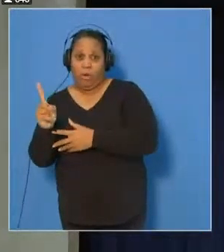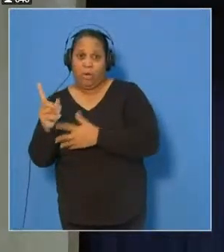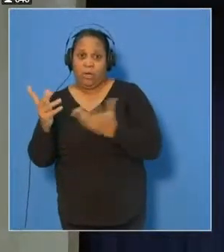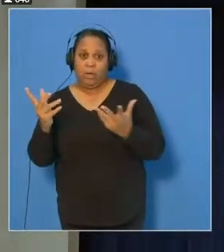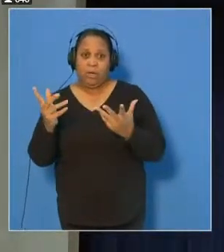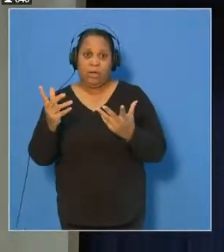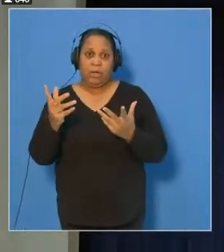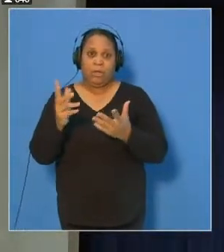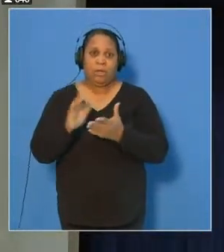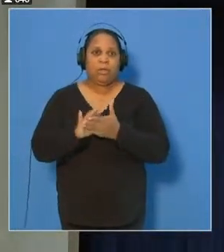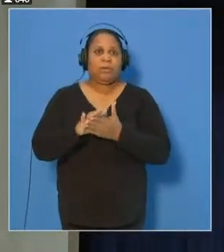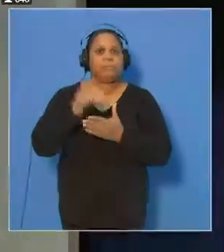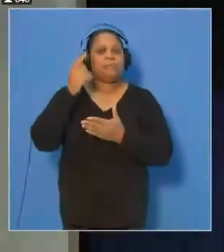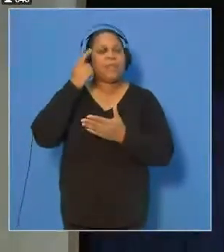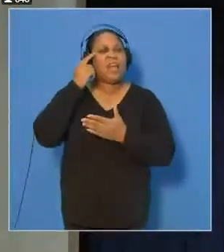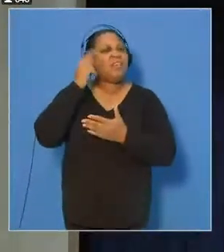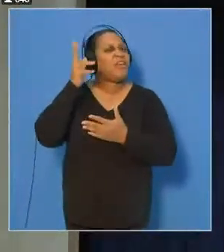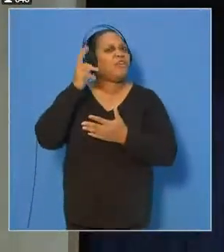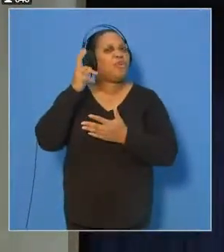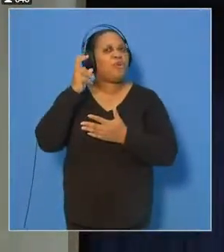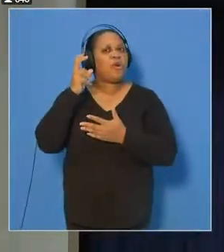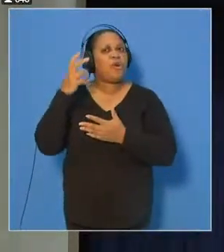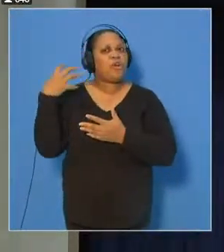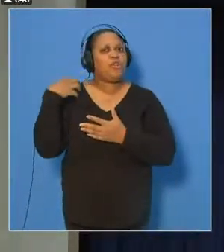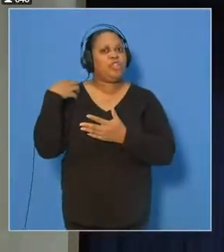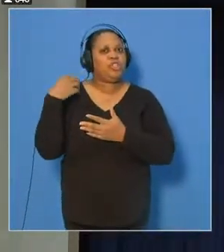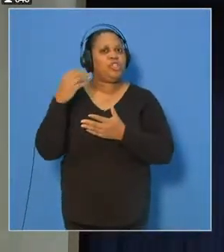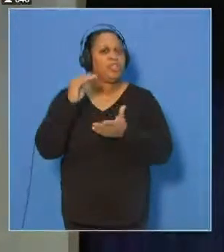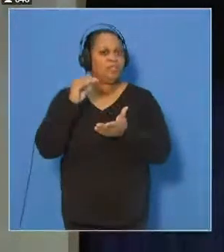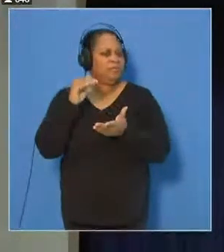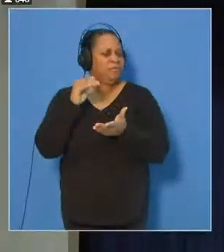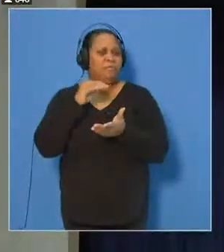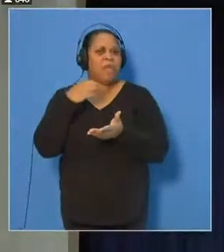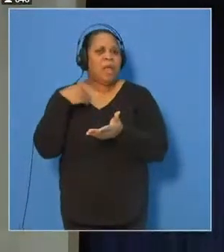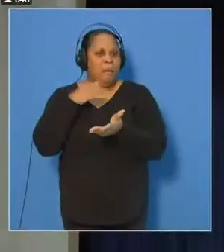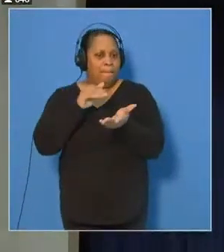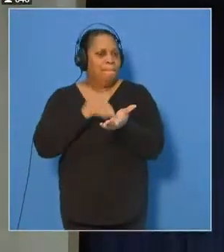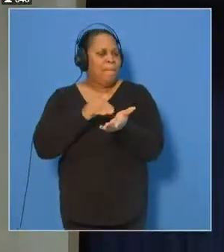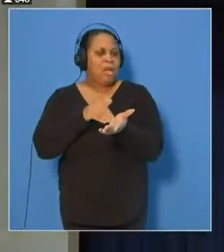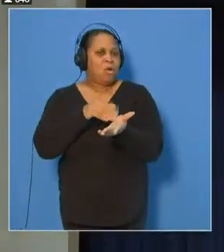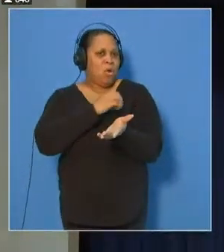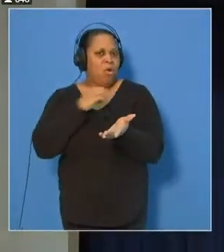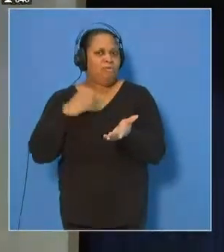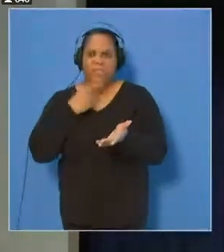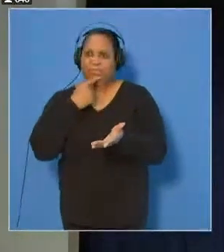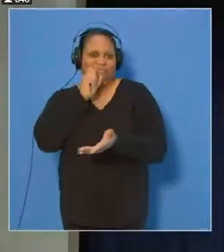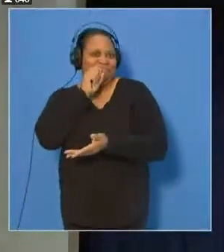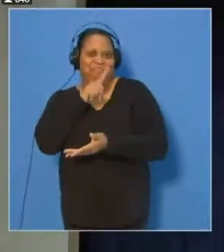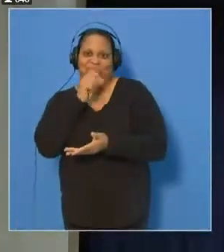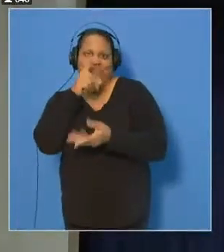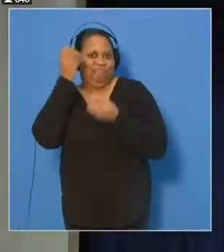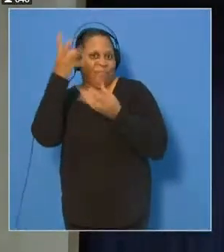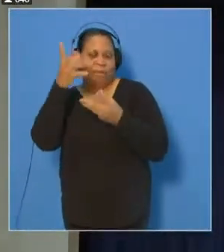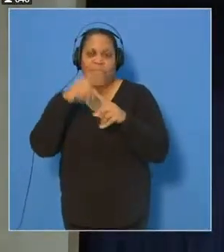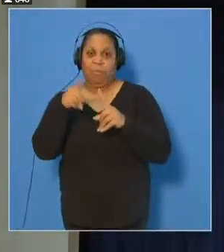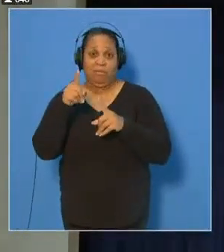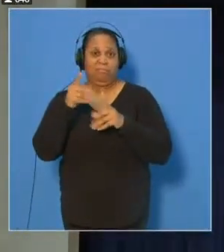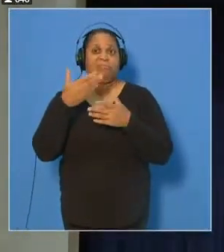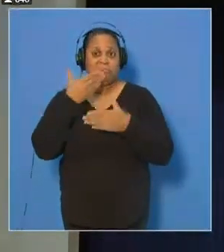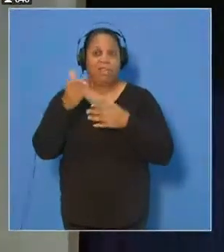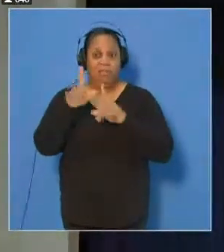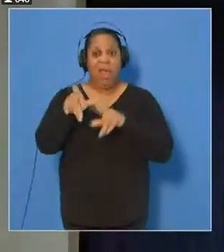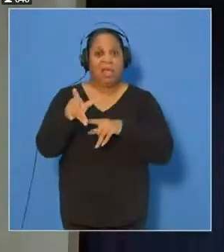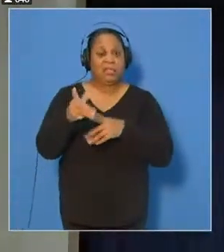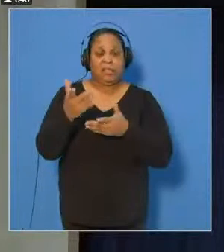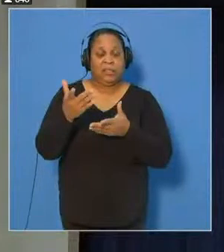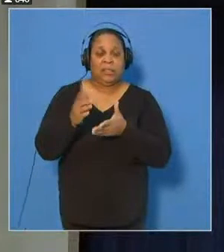I think the medical officer very clearly say that she's not going to divulge that information. But I thank you for asking, and I don't know if you want to Yes, add anything and to it.